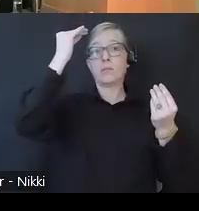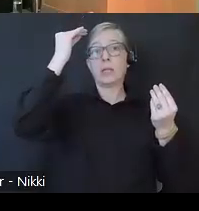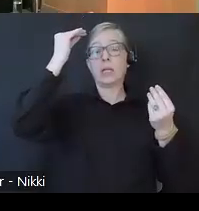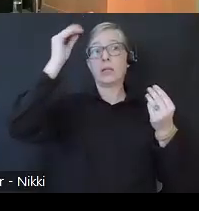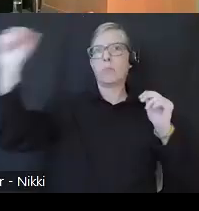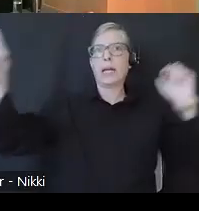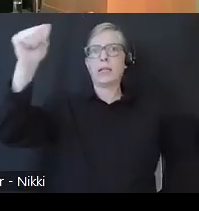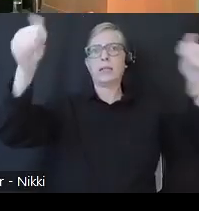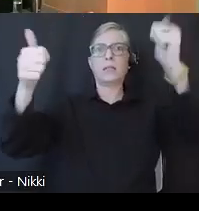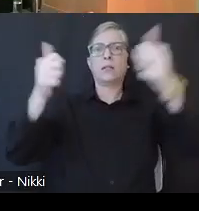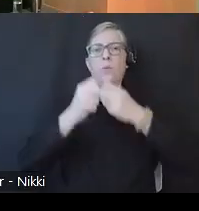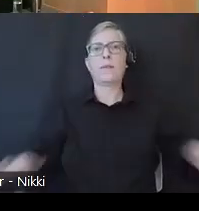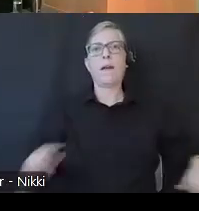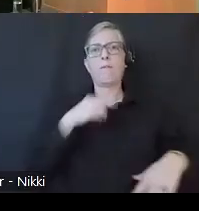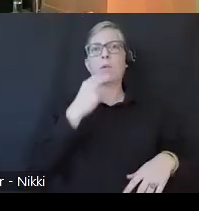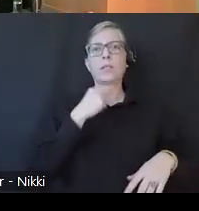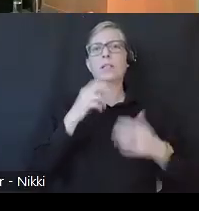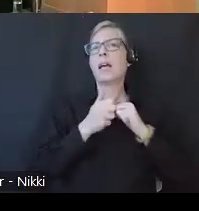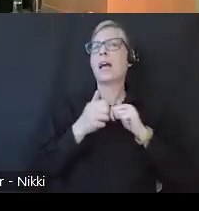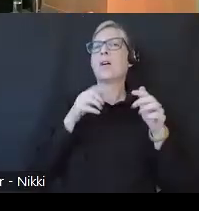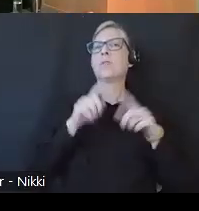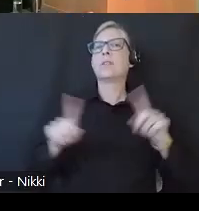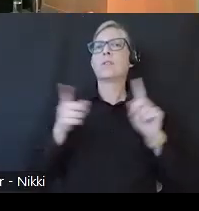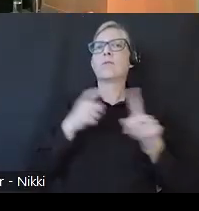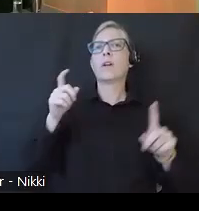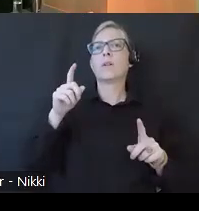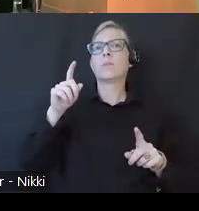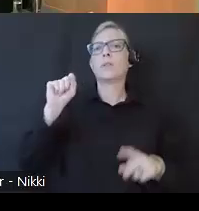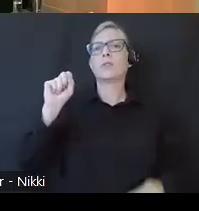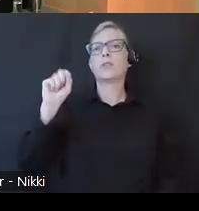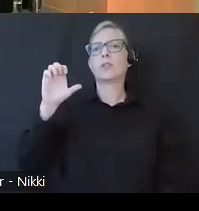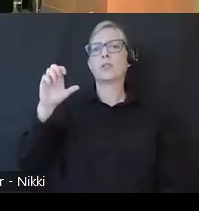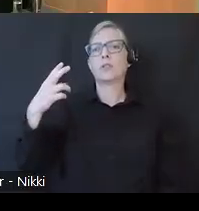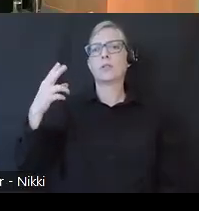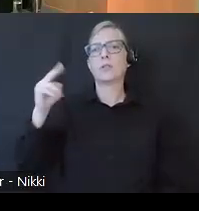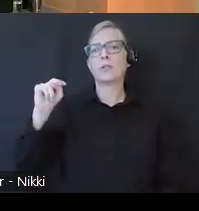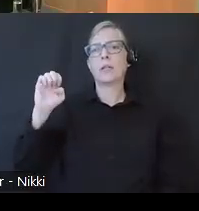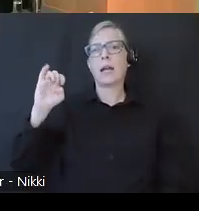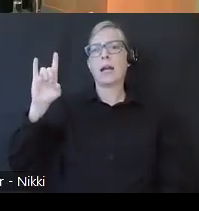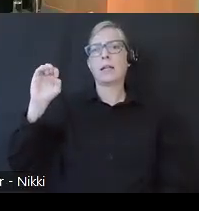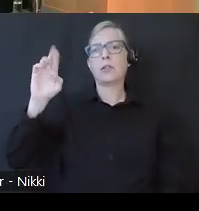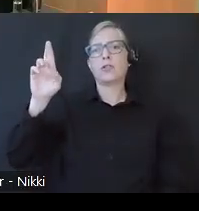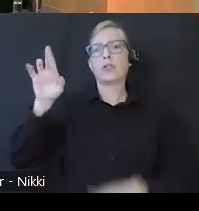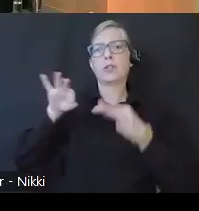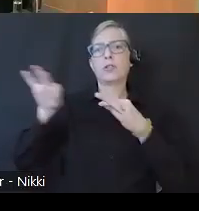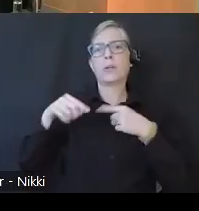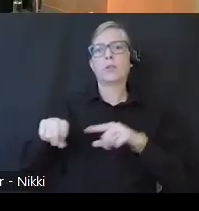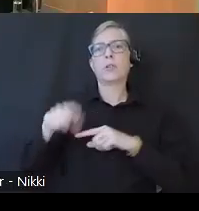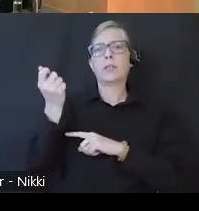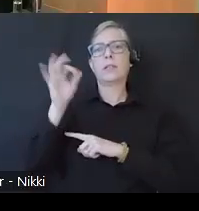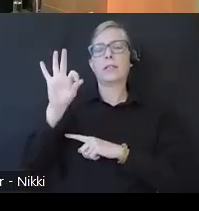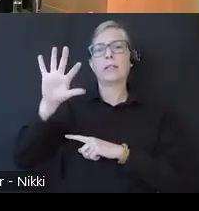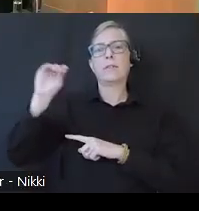does this differ from what Kurt Schneider described during the 1950s as thought insertion, which he included among the so-called